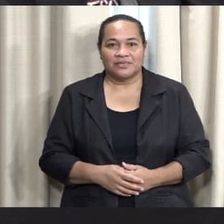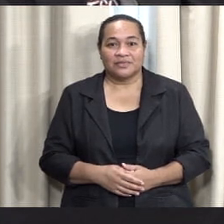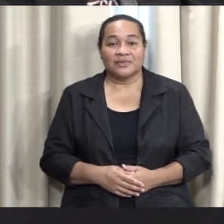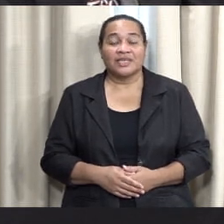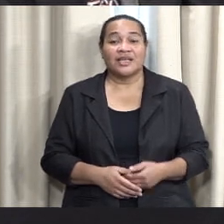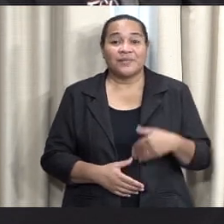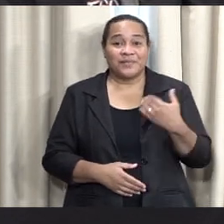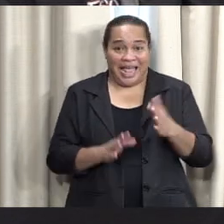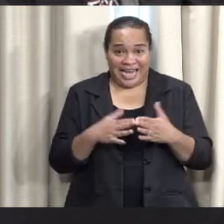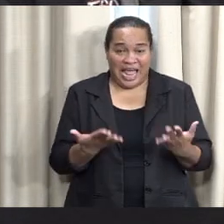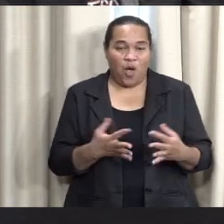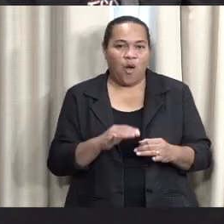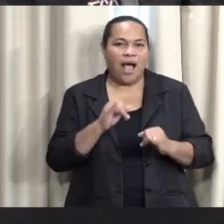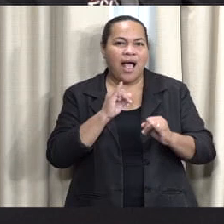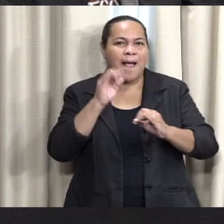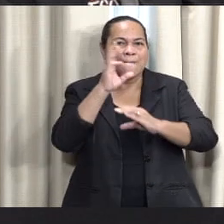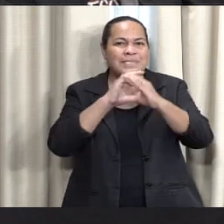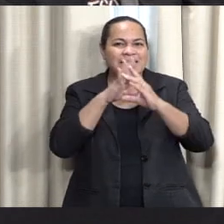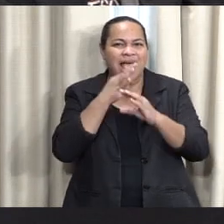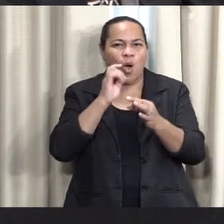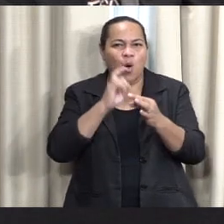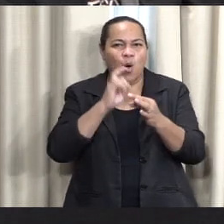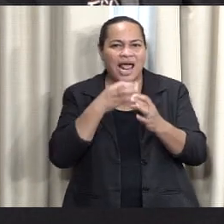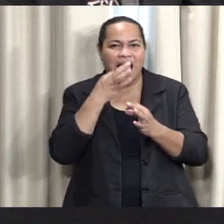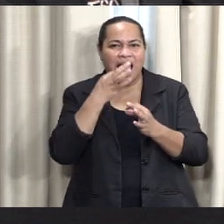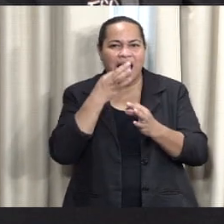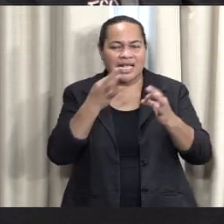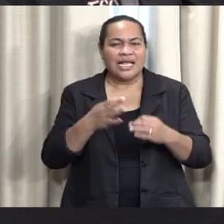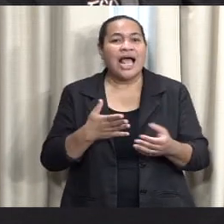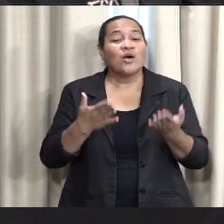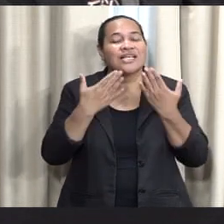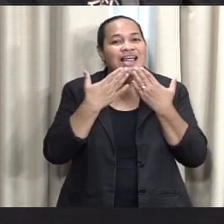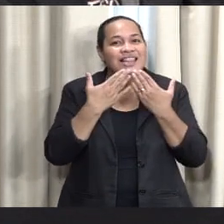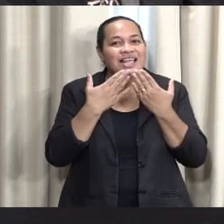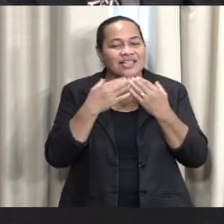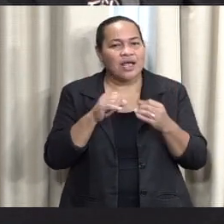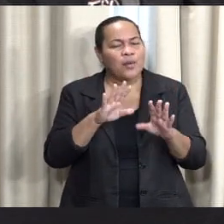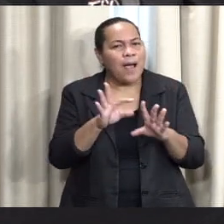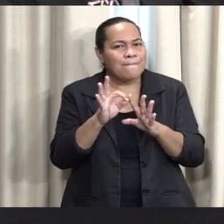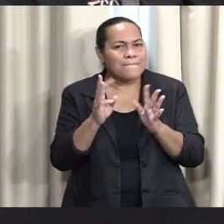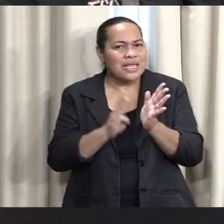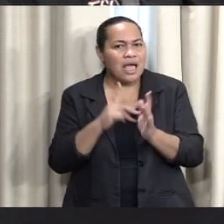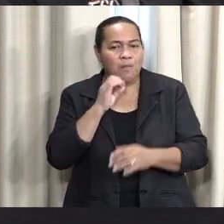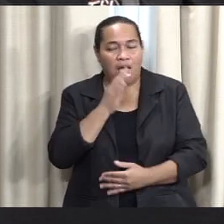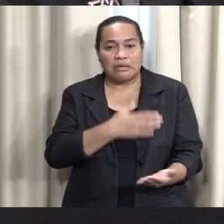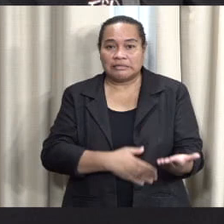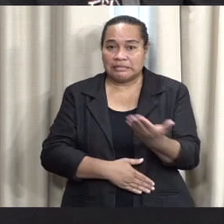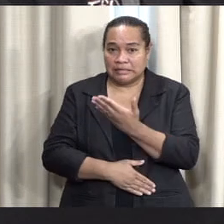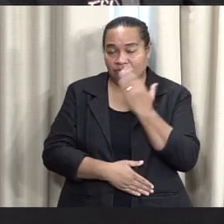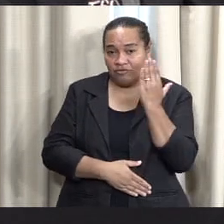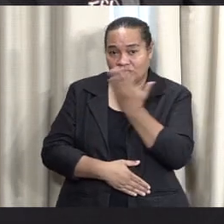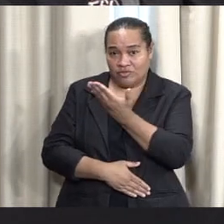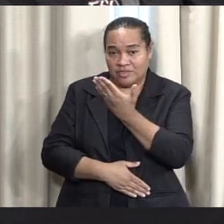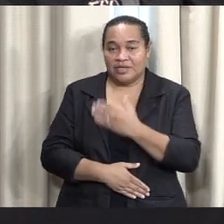Thank you very much for the opportunity to ask this question. Prime Minister or Minister, Deputy Prime